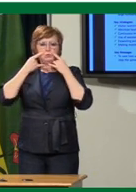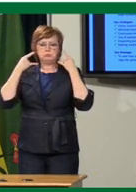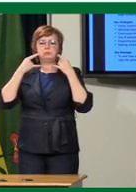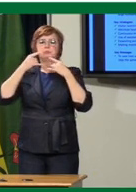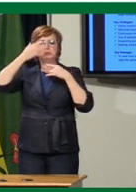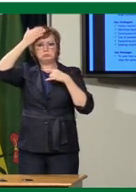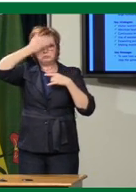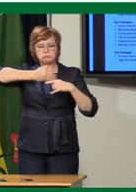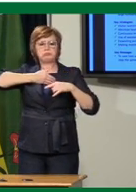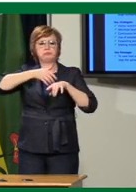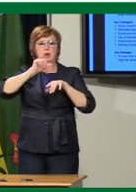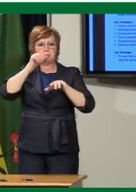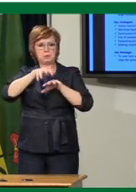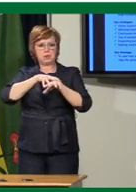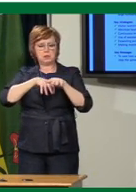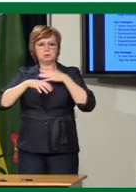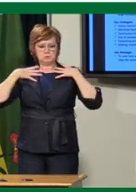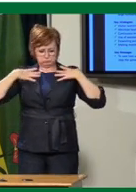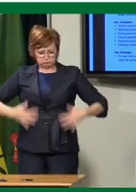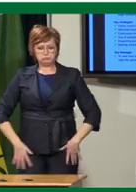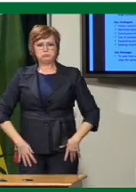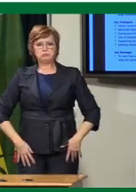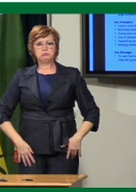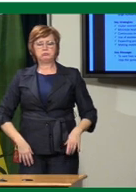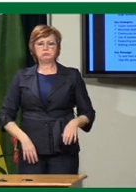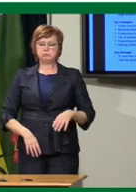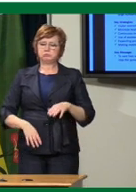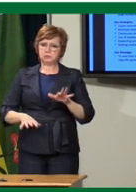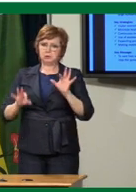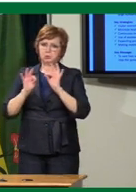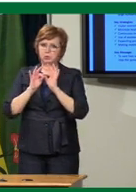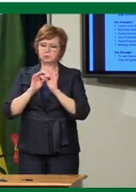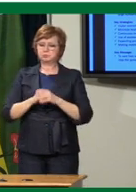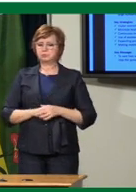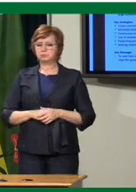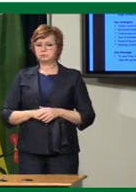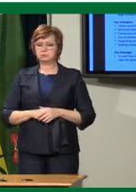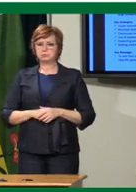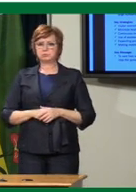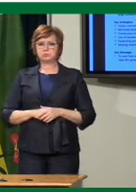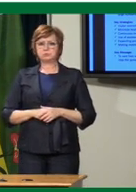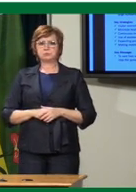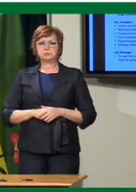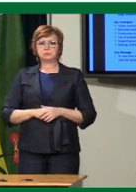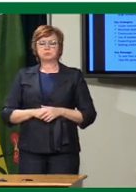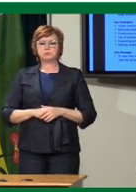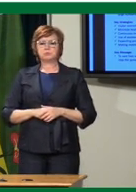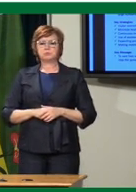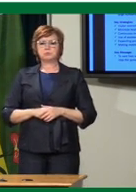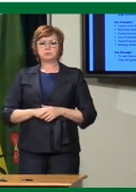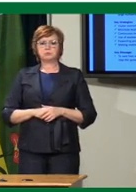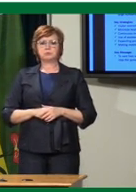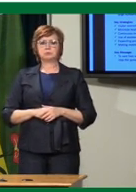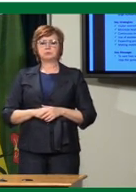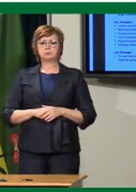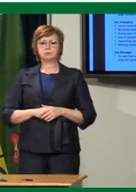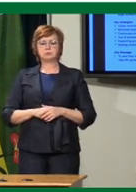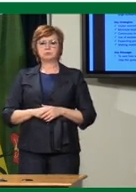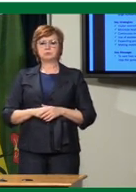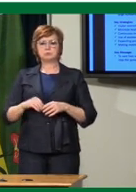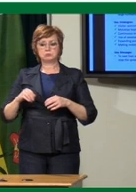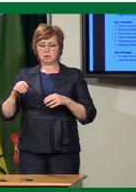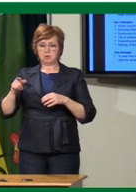continuously improving our outbreak protocols and education to our staff and leaders. We have and are continuing to